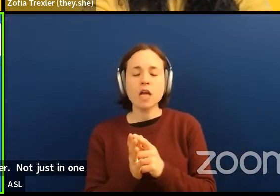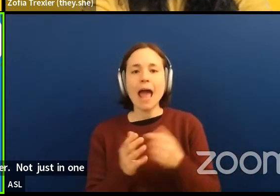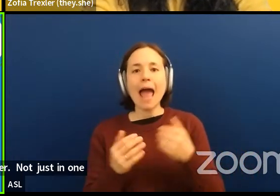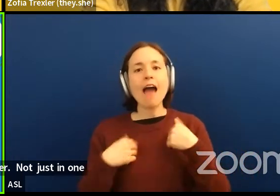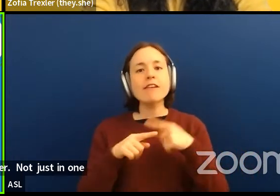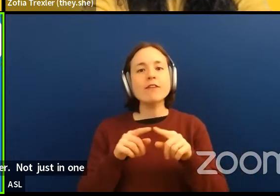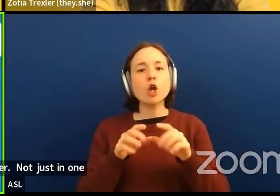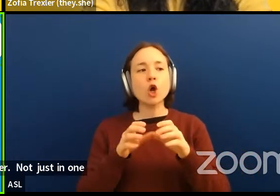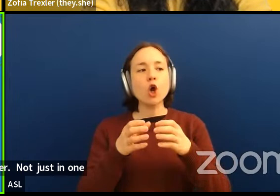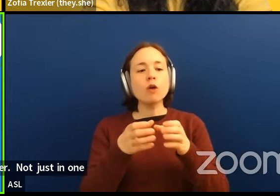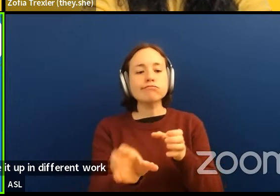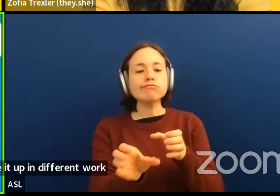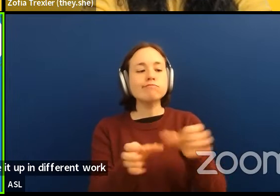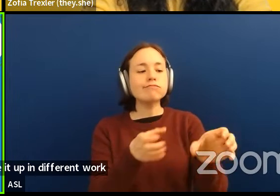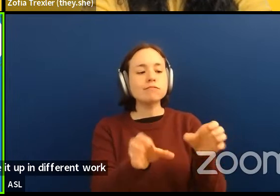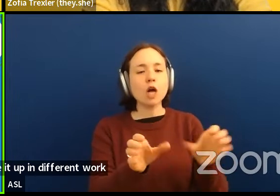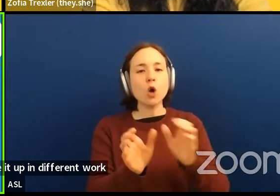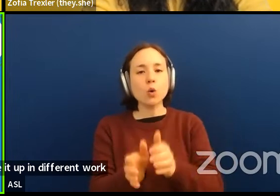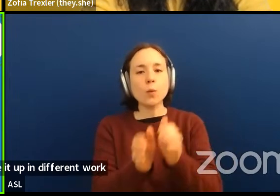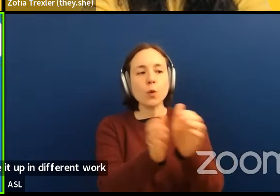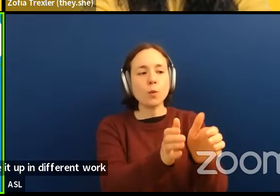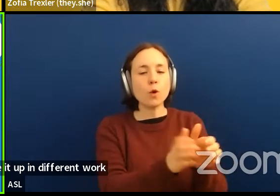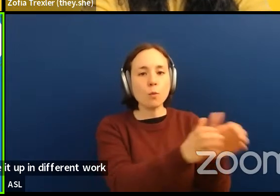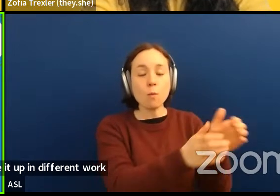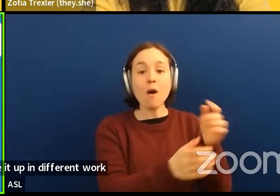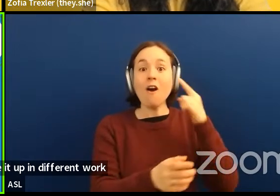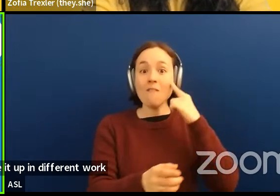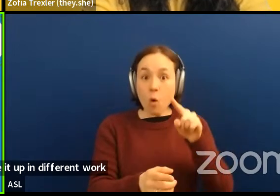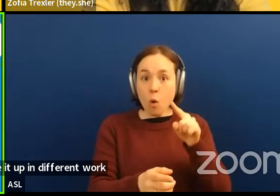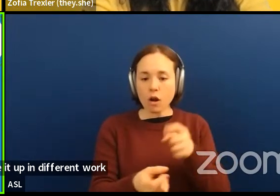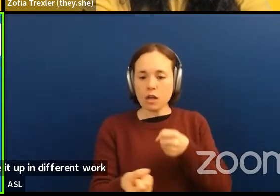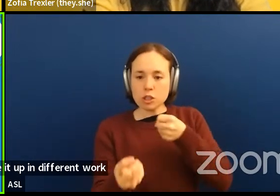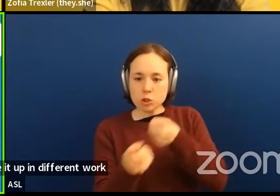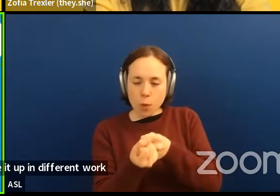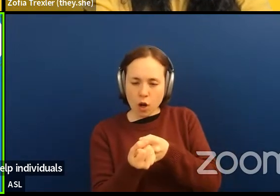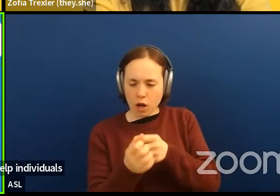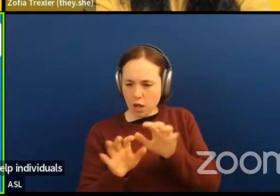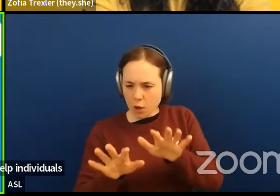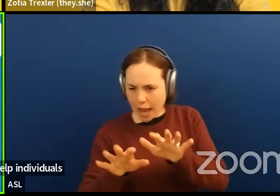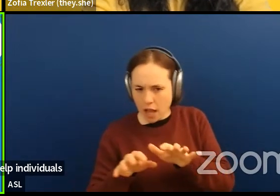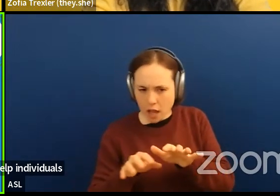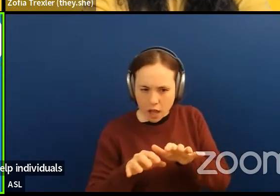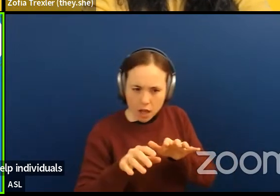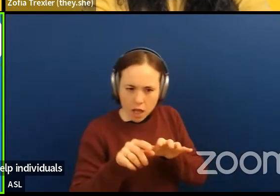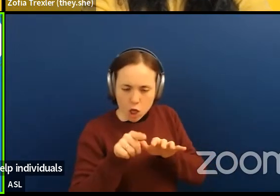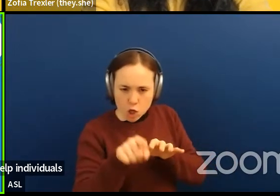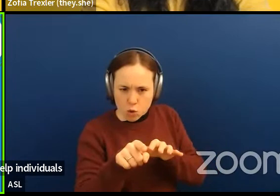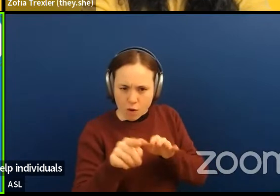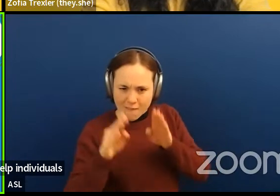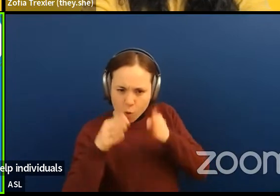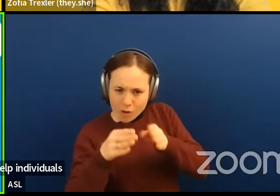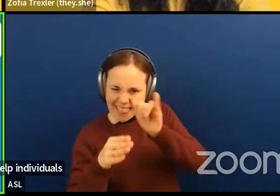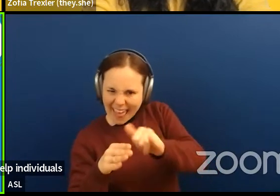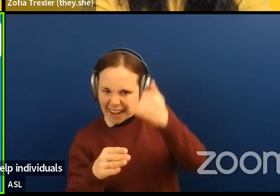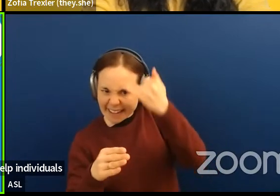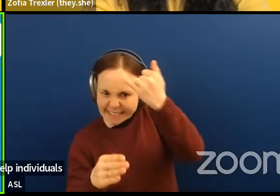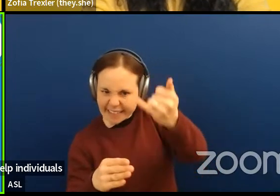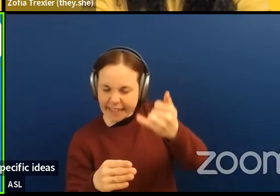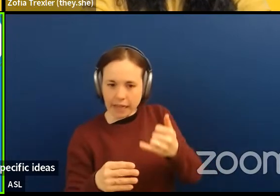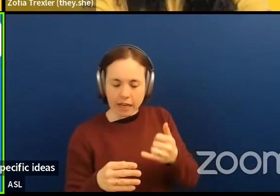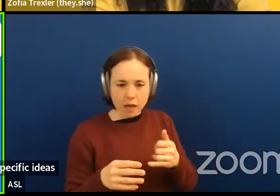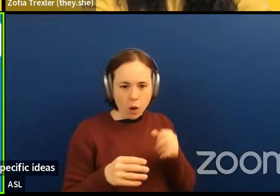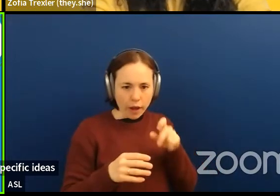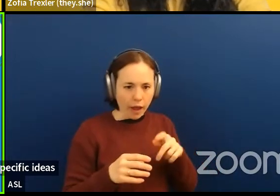groups to help individuals focus on specific ideas and hone in